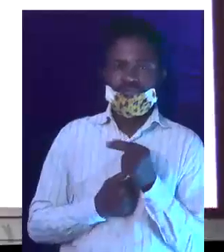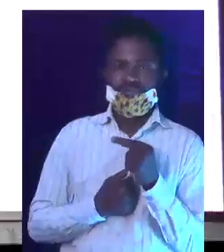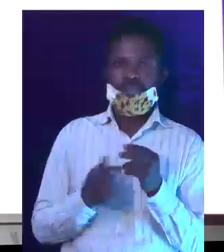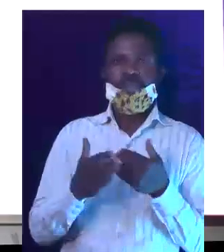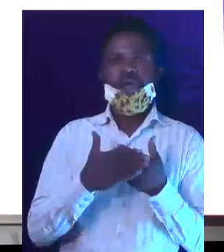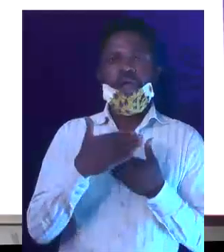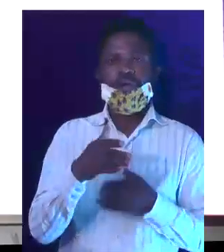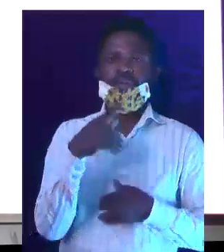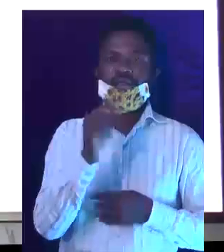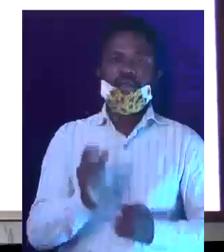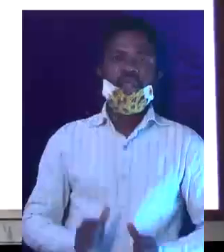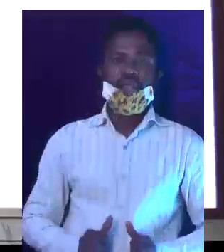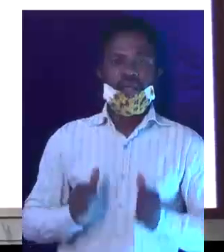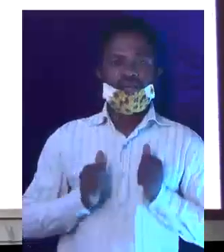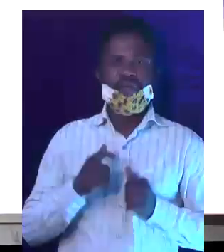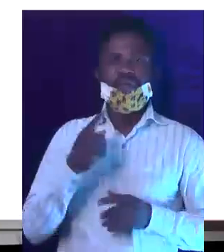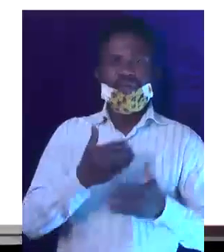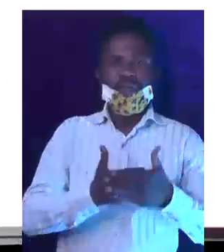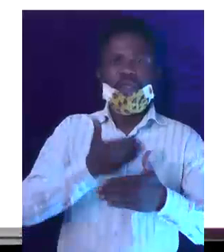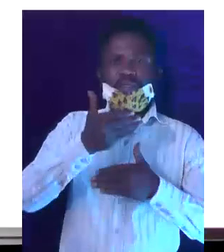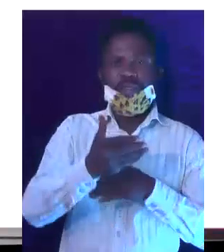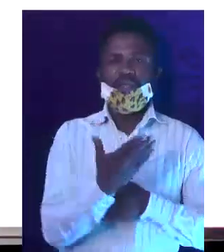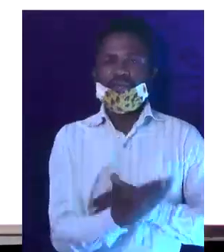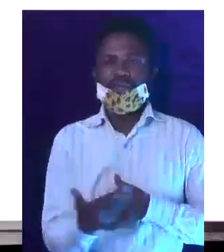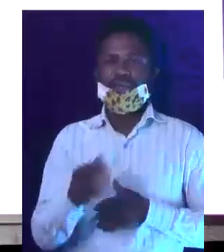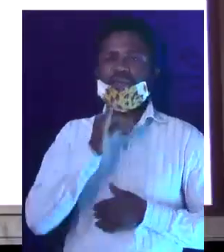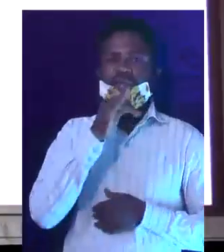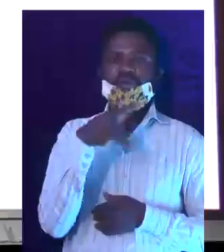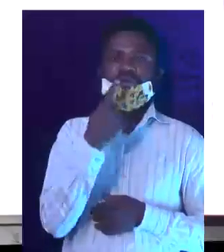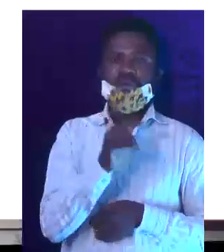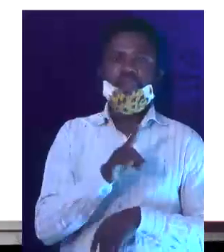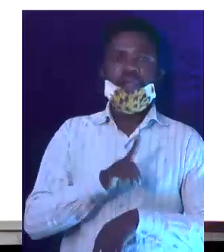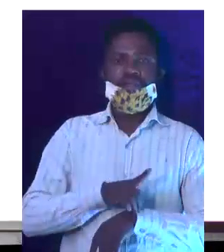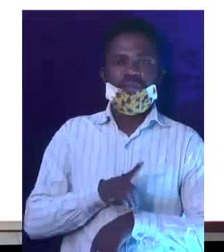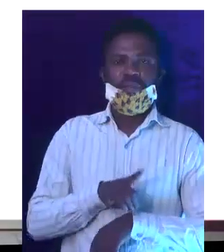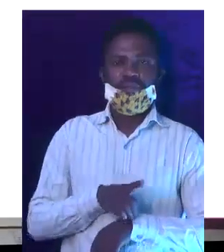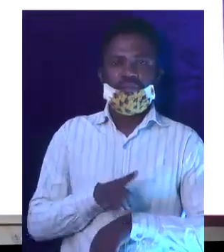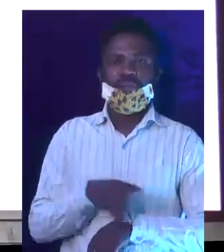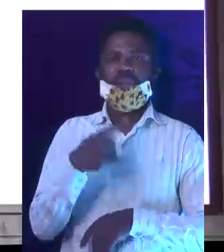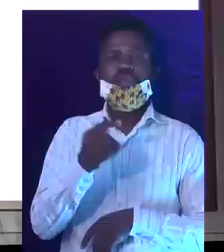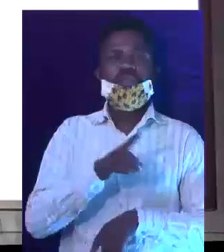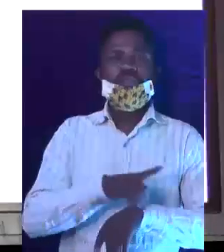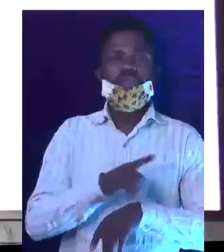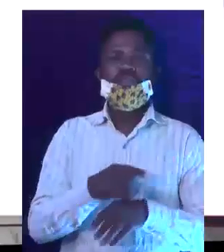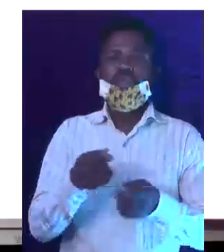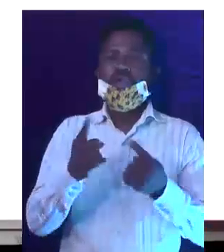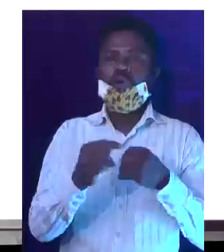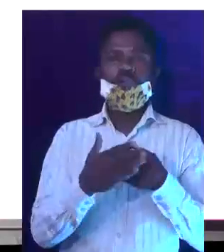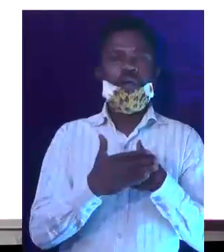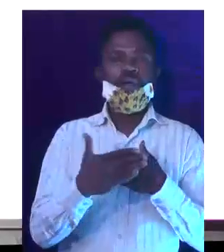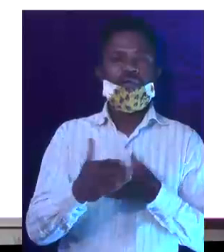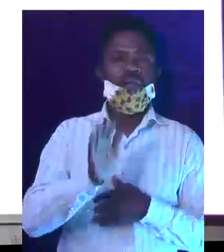After the address, the next thing to look out for is the date. The date comes after your